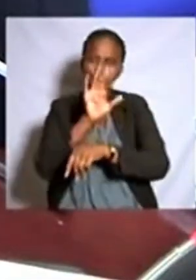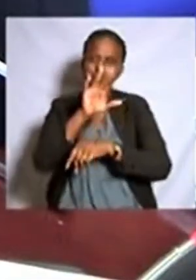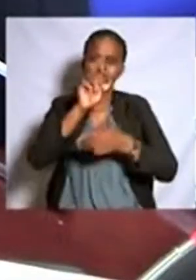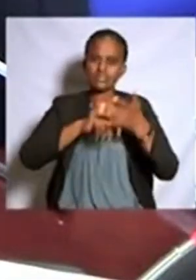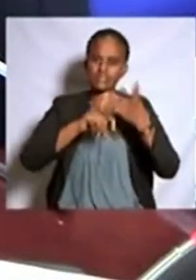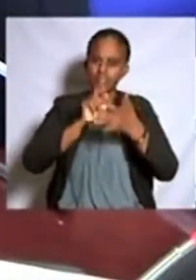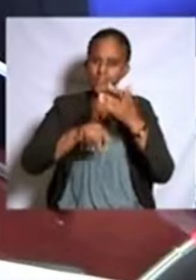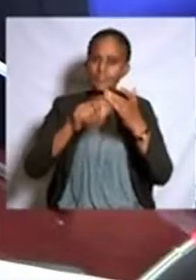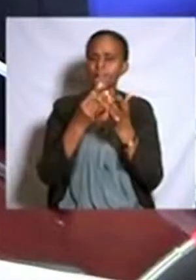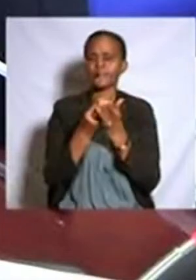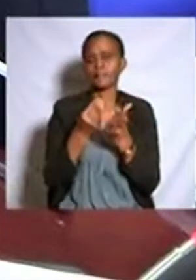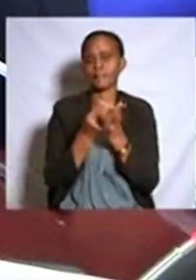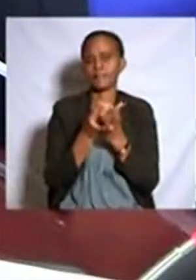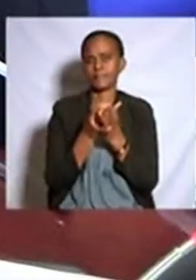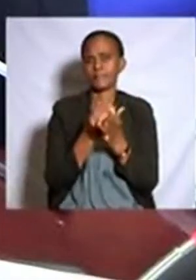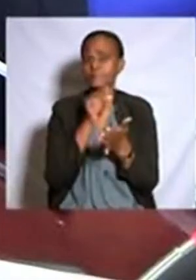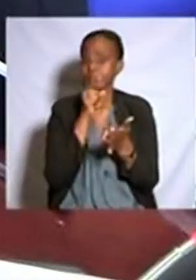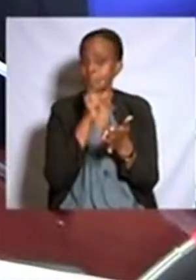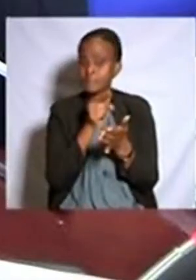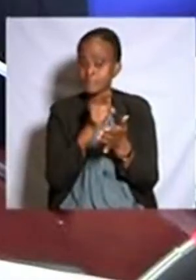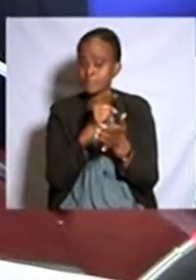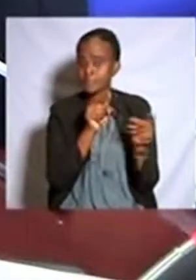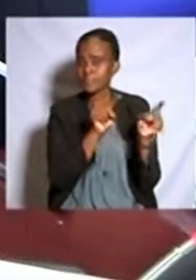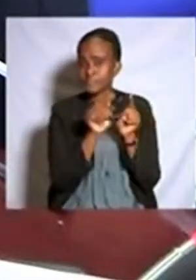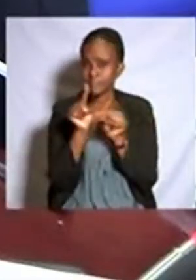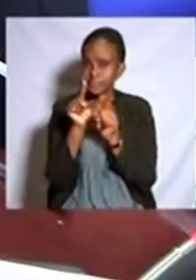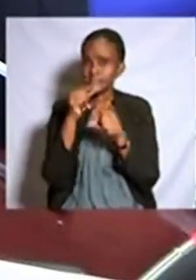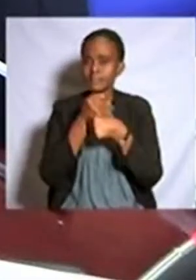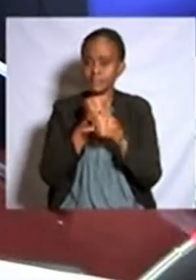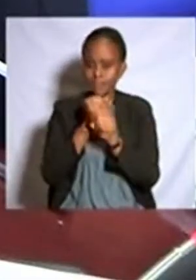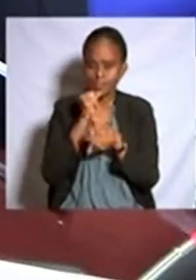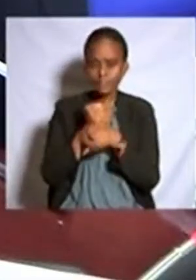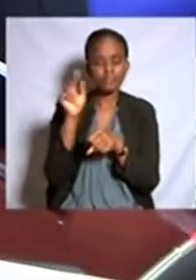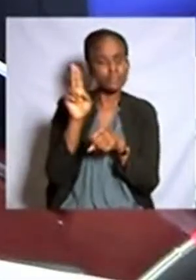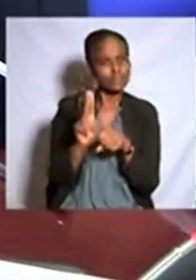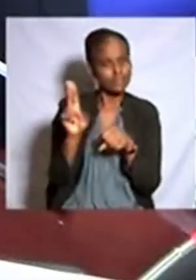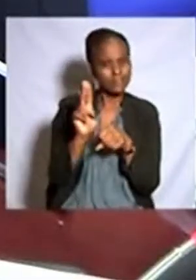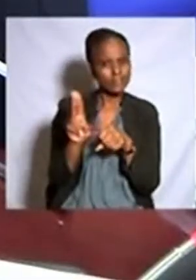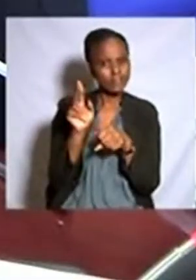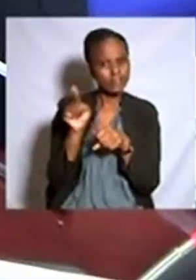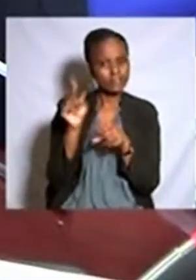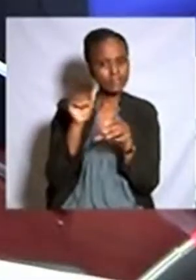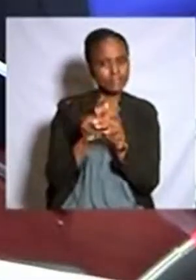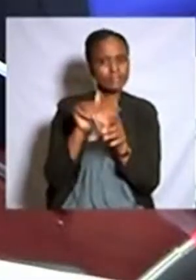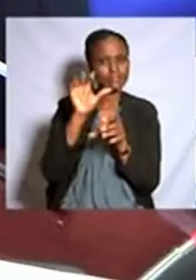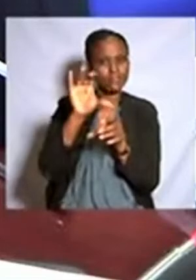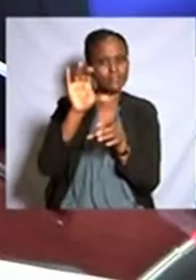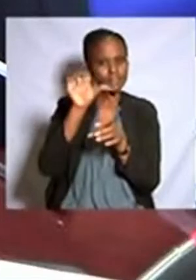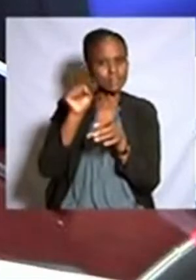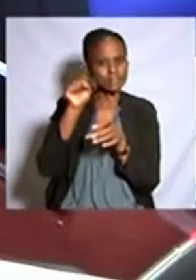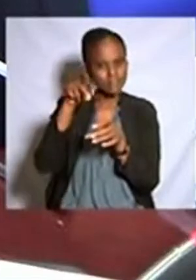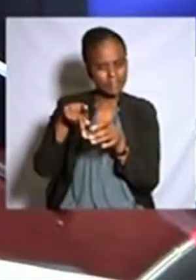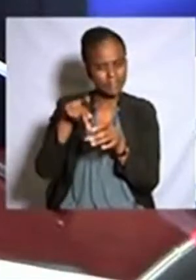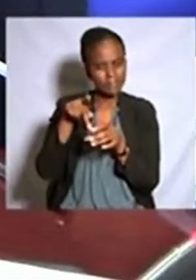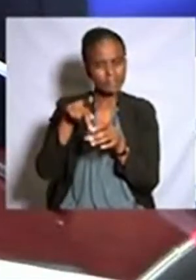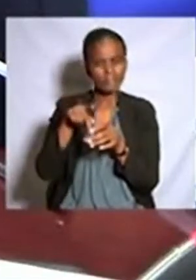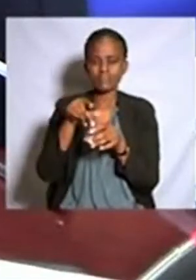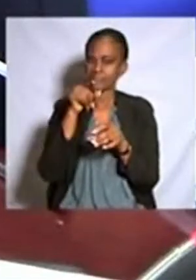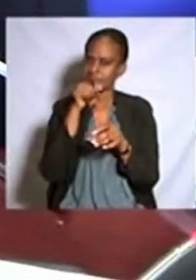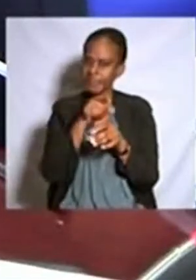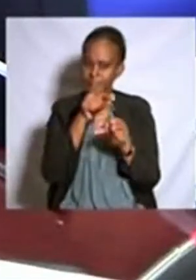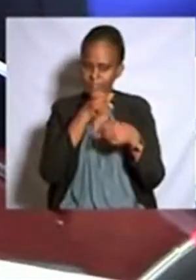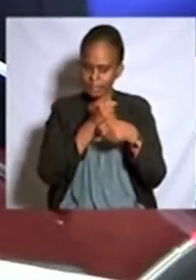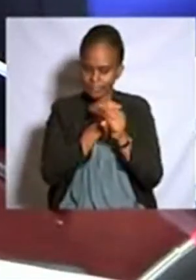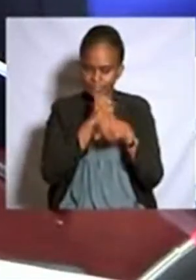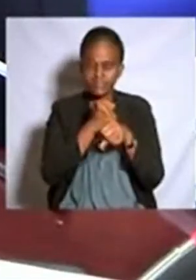income ratio. This is also formula used in the CSP. The formula, Chair,